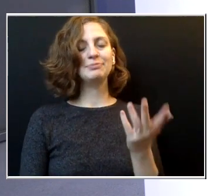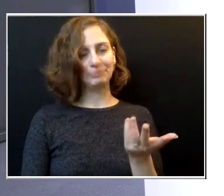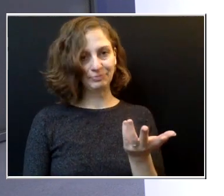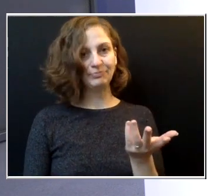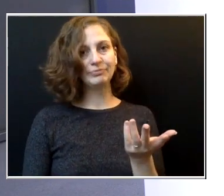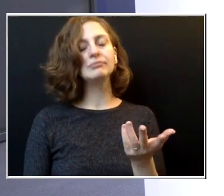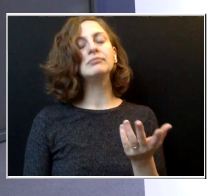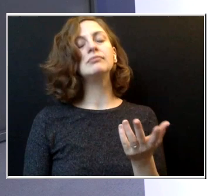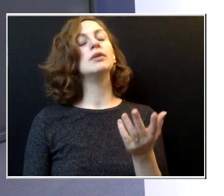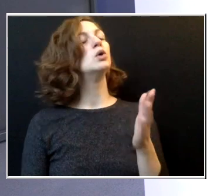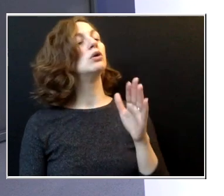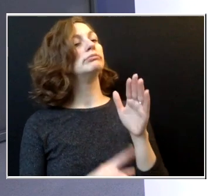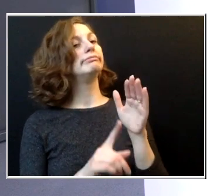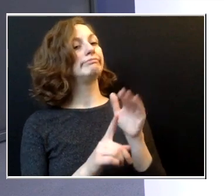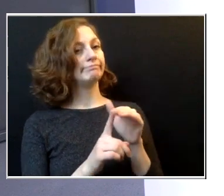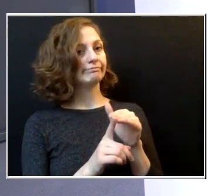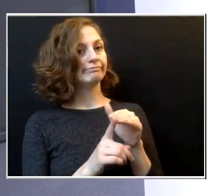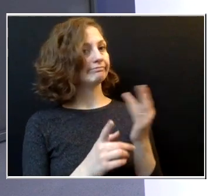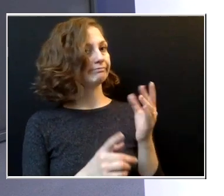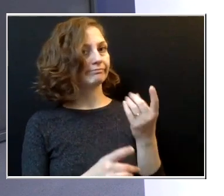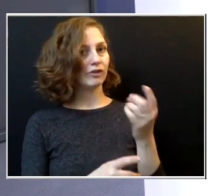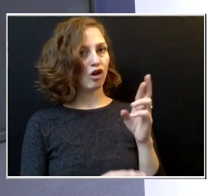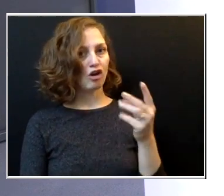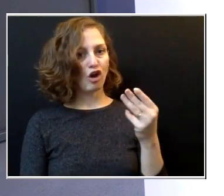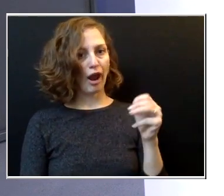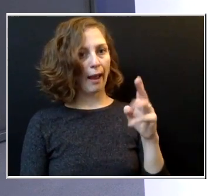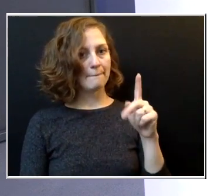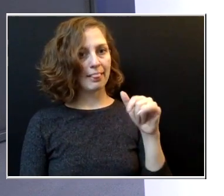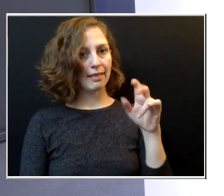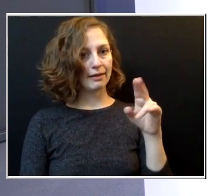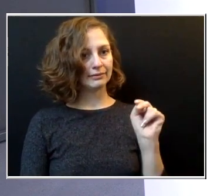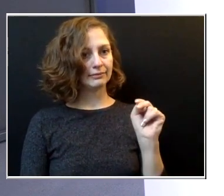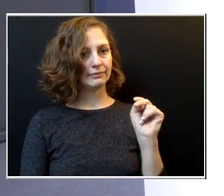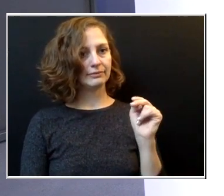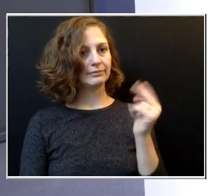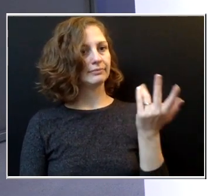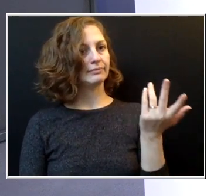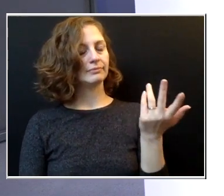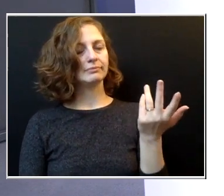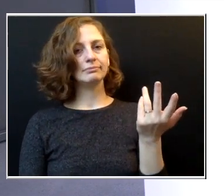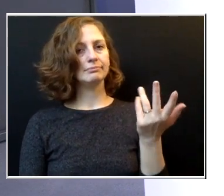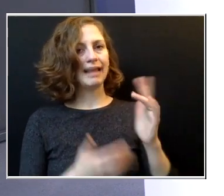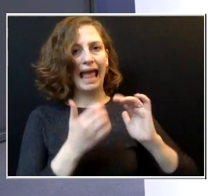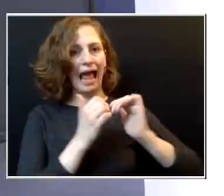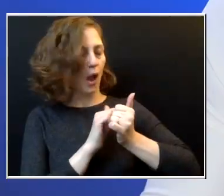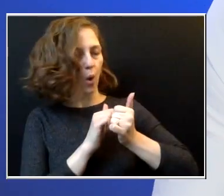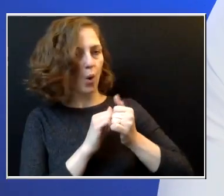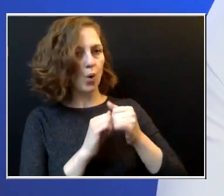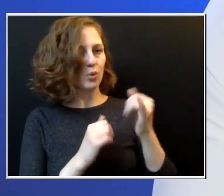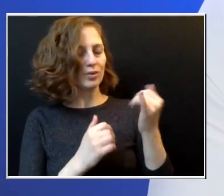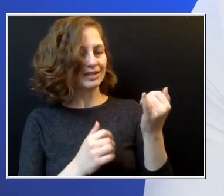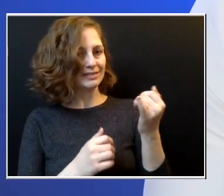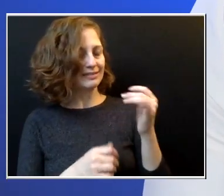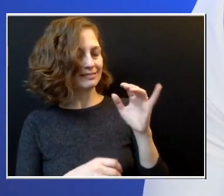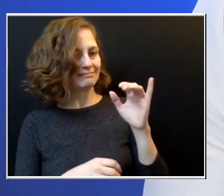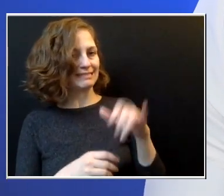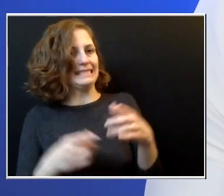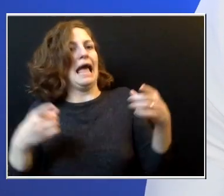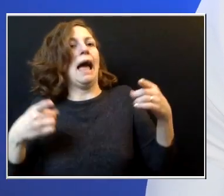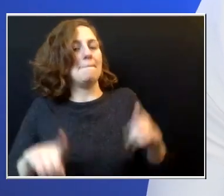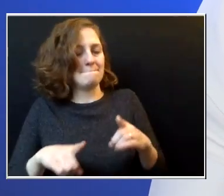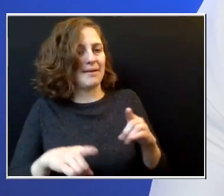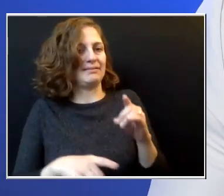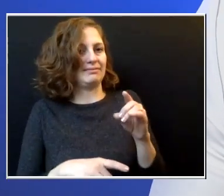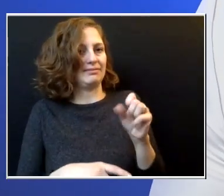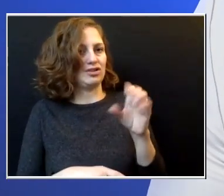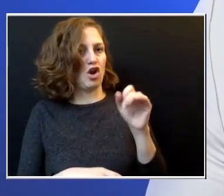Hamblin, what's up with this scar tissue? How does IPF scar our lungs? So basically, it turns out that it's really